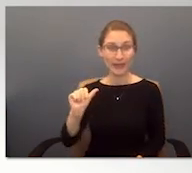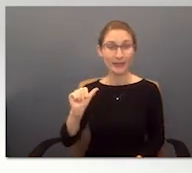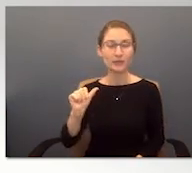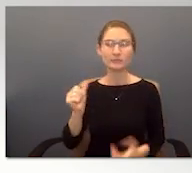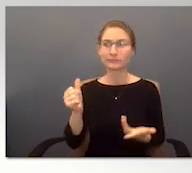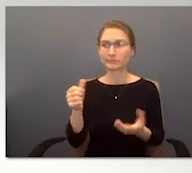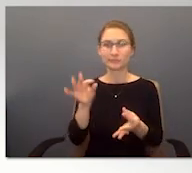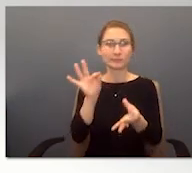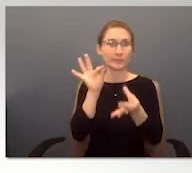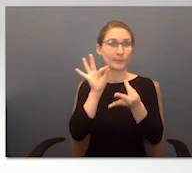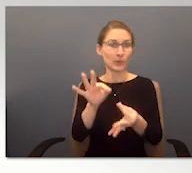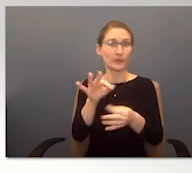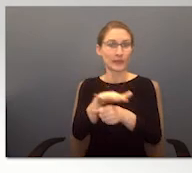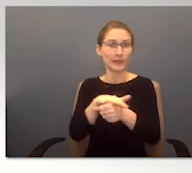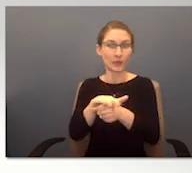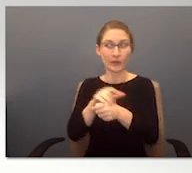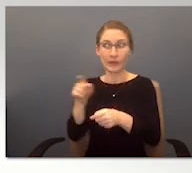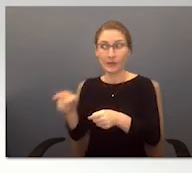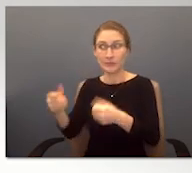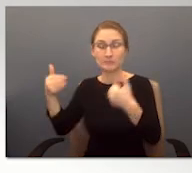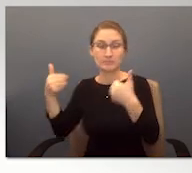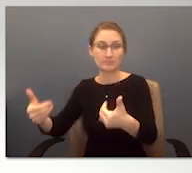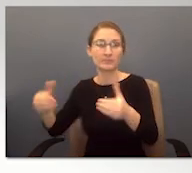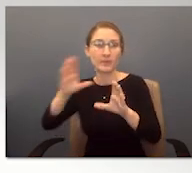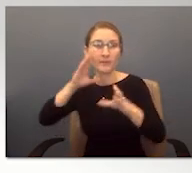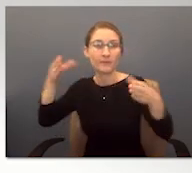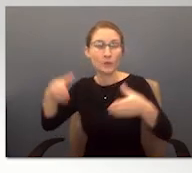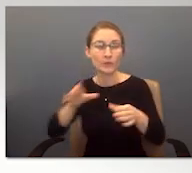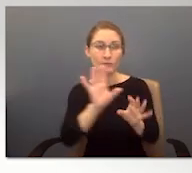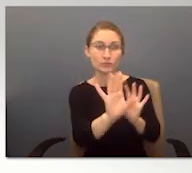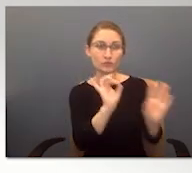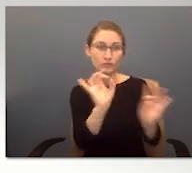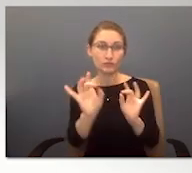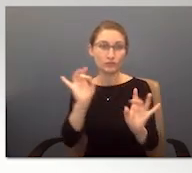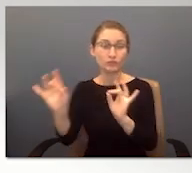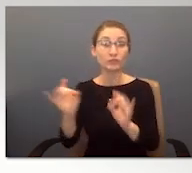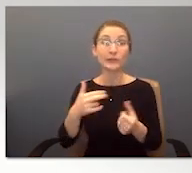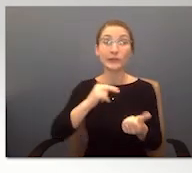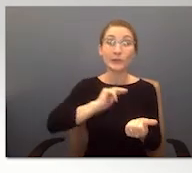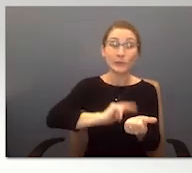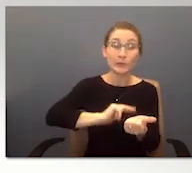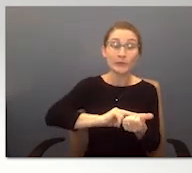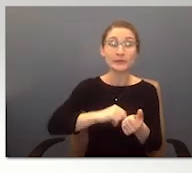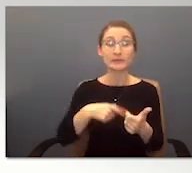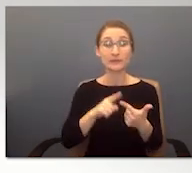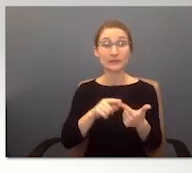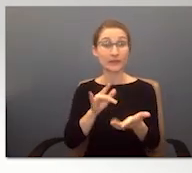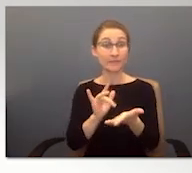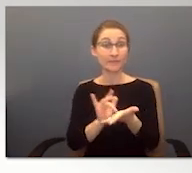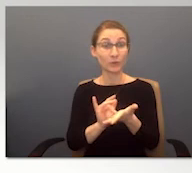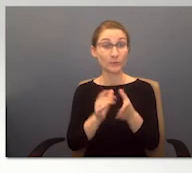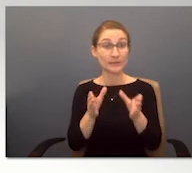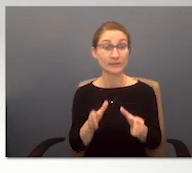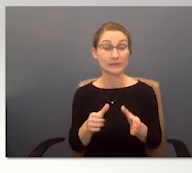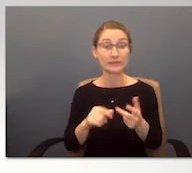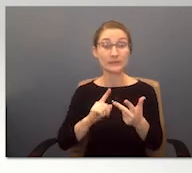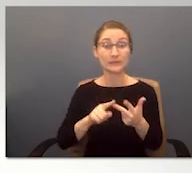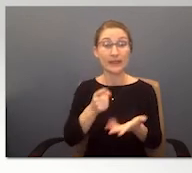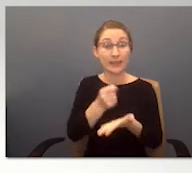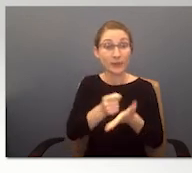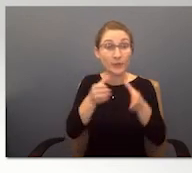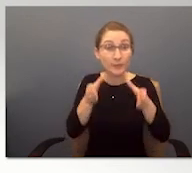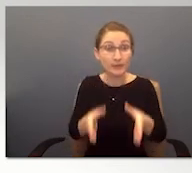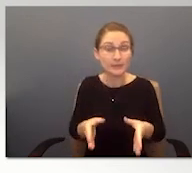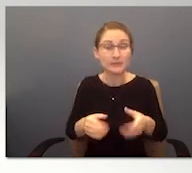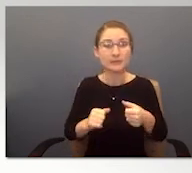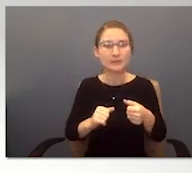about, is a perfect area to focus and get some physicians, nurses, pharmacists,